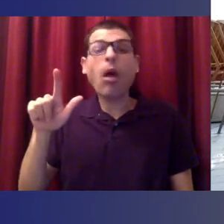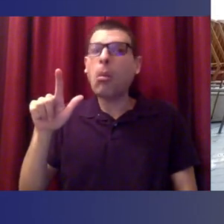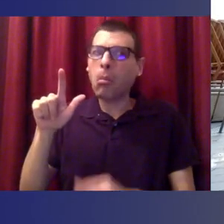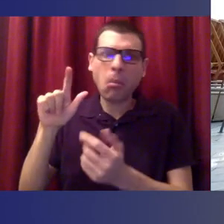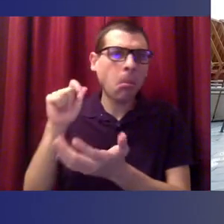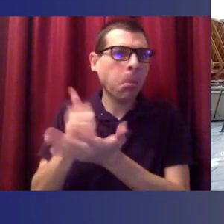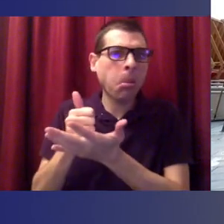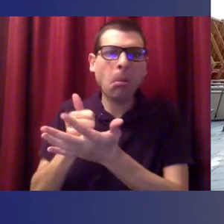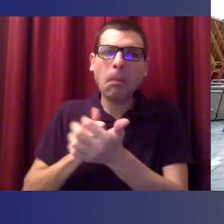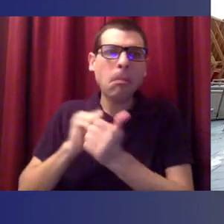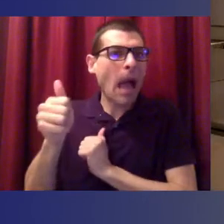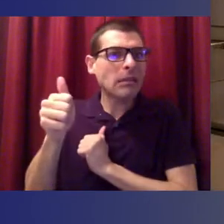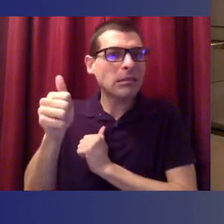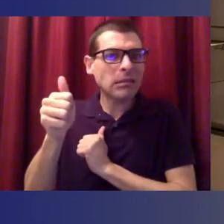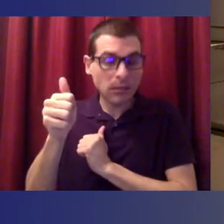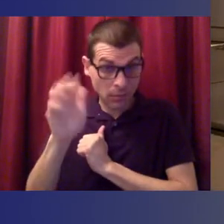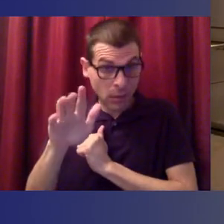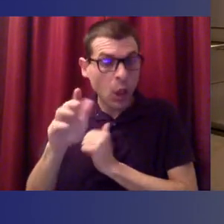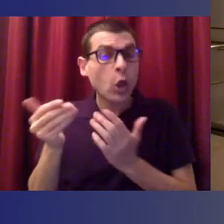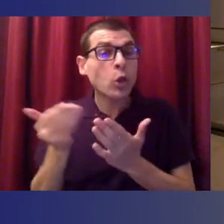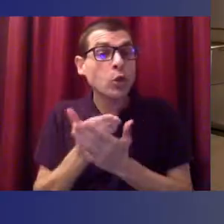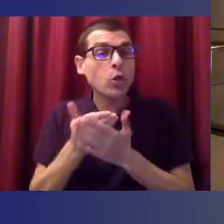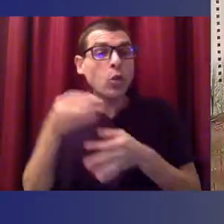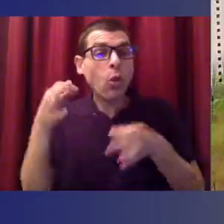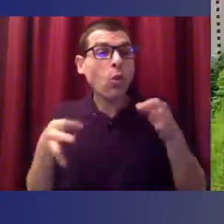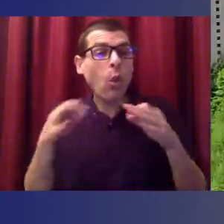Building the new courthouse.